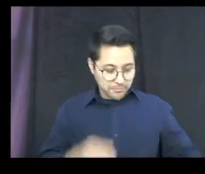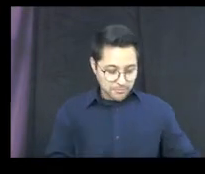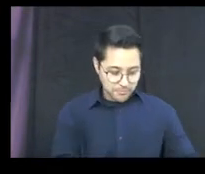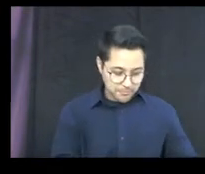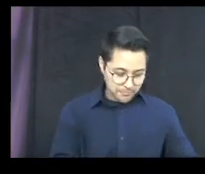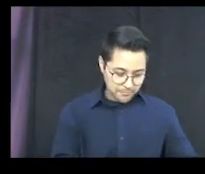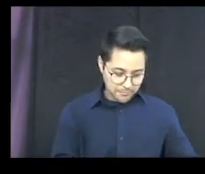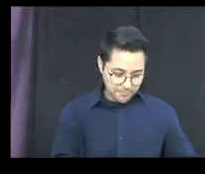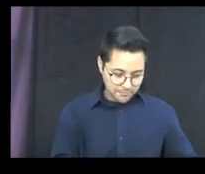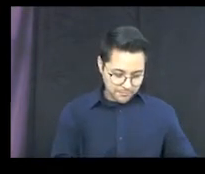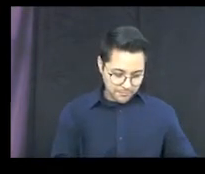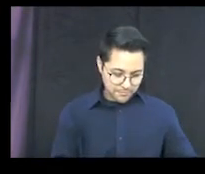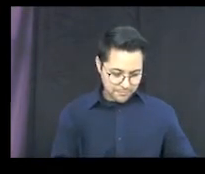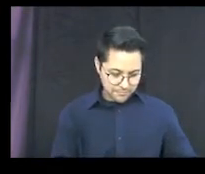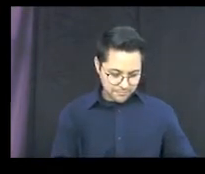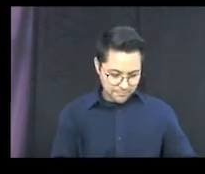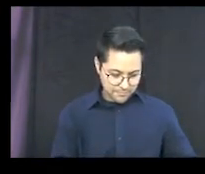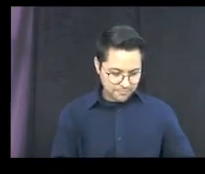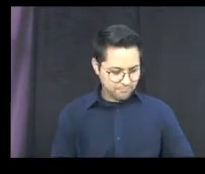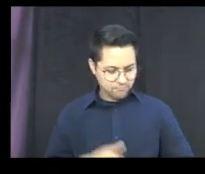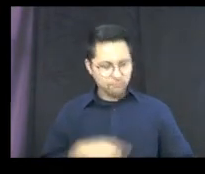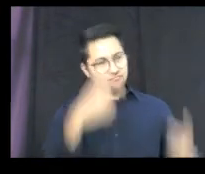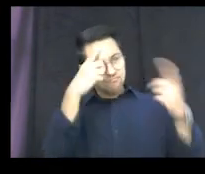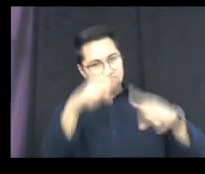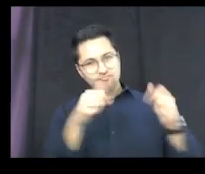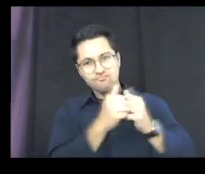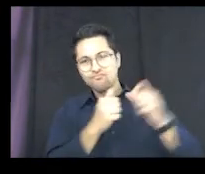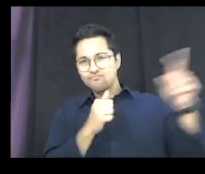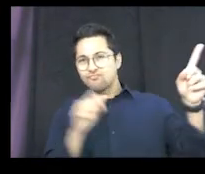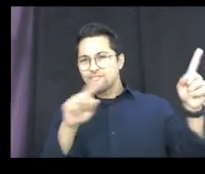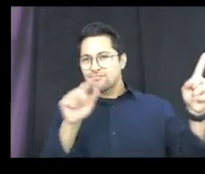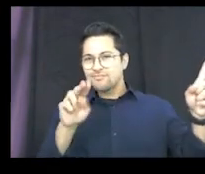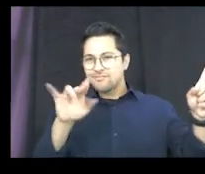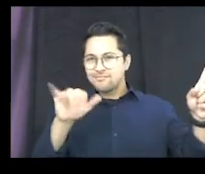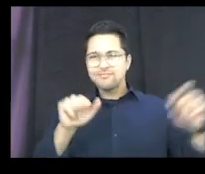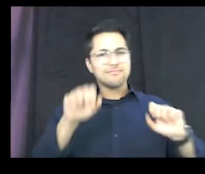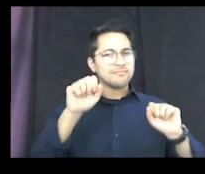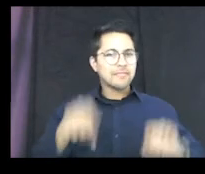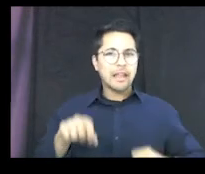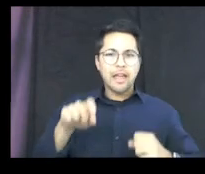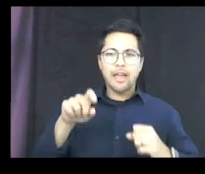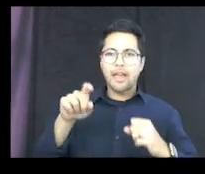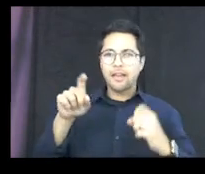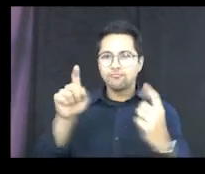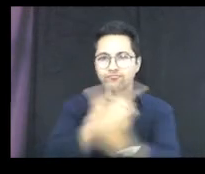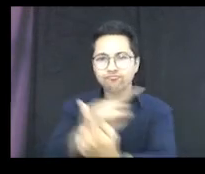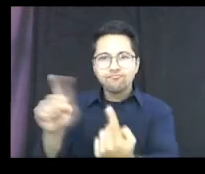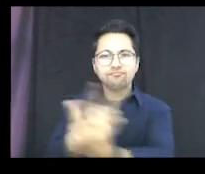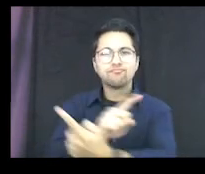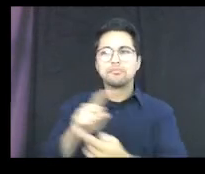I agree with Xenia, you get to make friends and